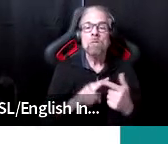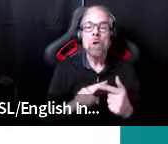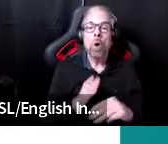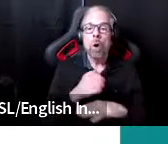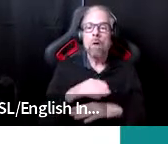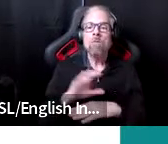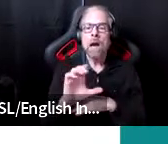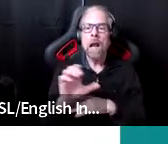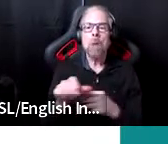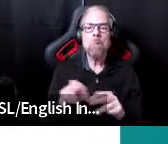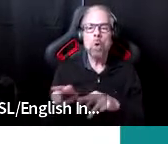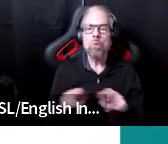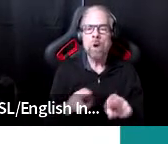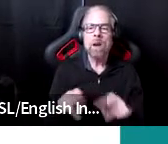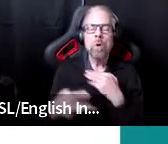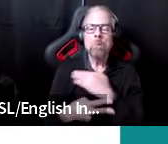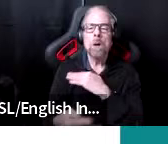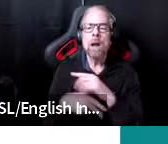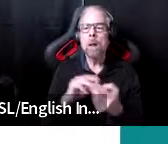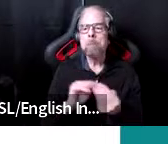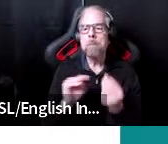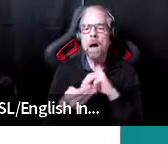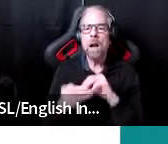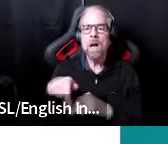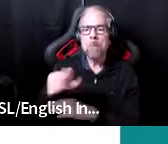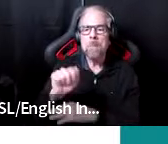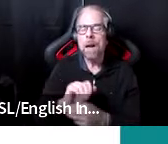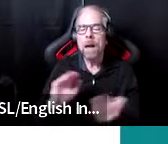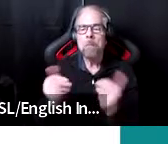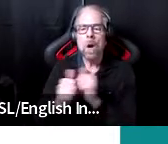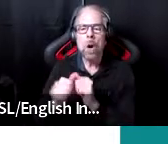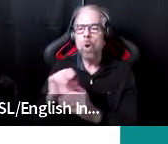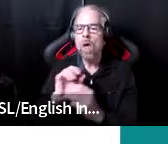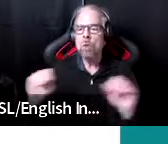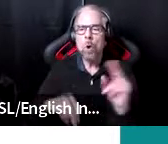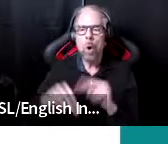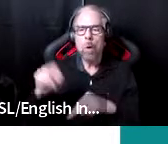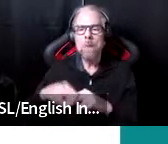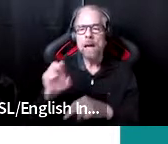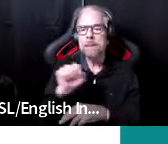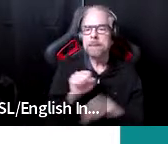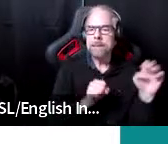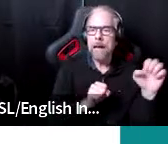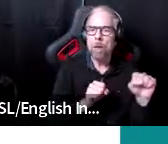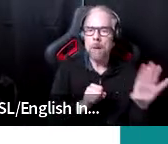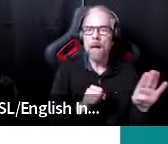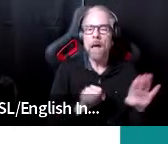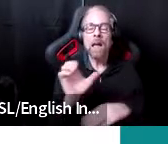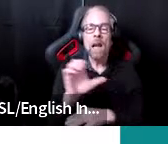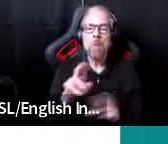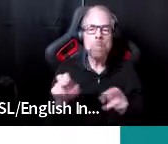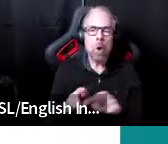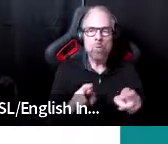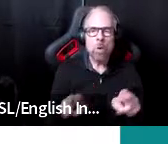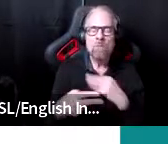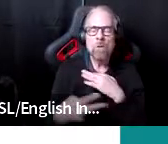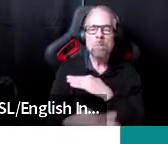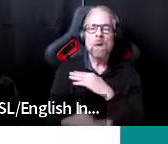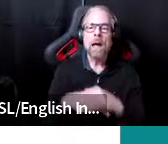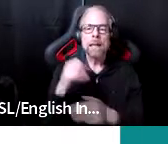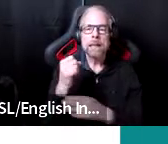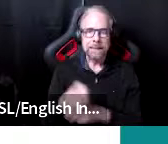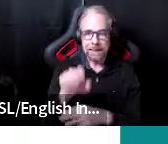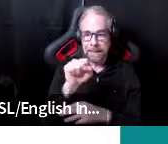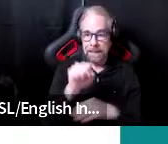would improve under the modified LPA compared to the no build, improving southbound traffic flow at the Columbia River bridges. Southbound daily congestion is